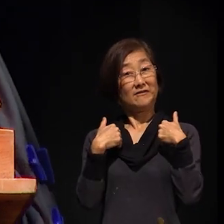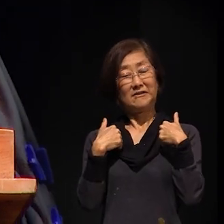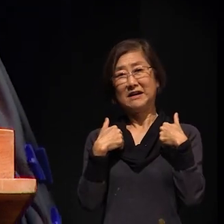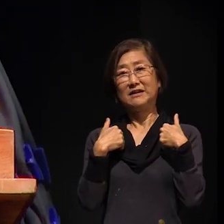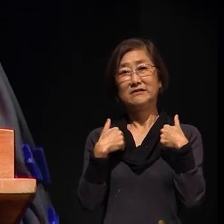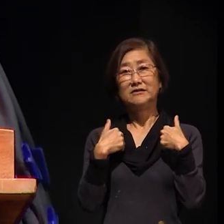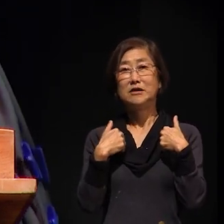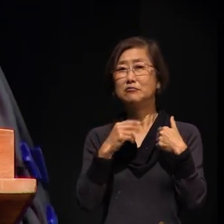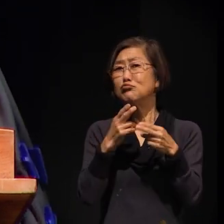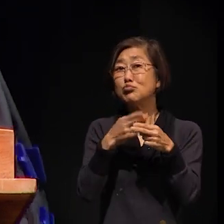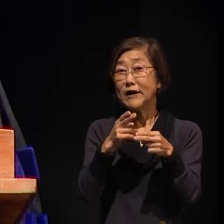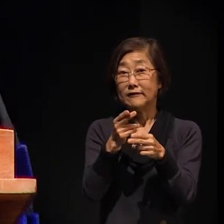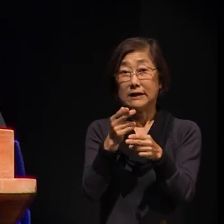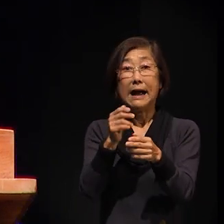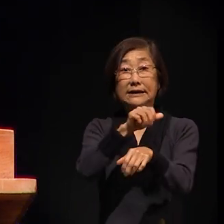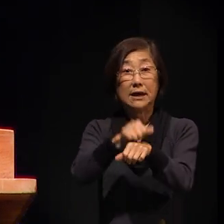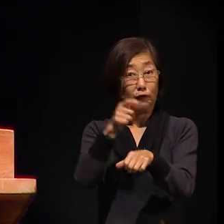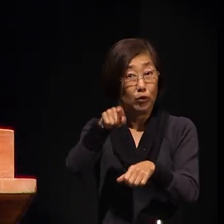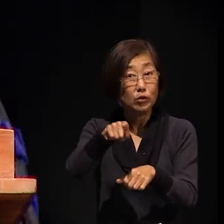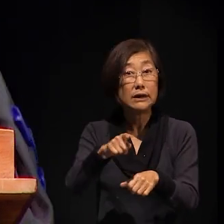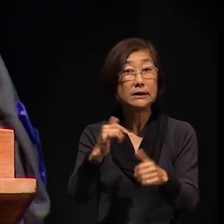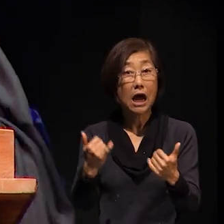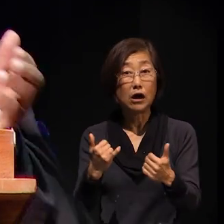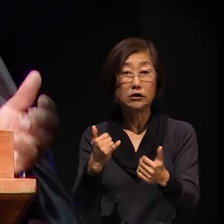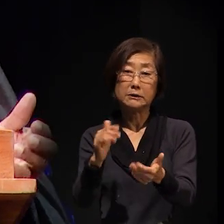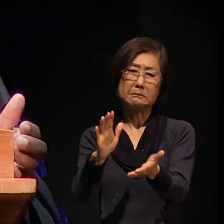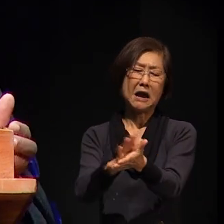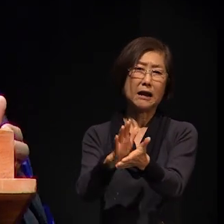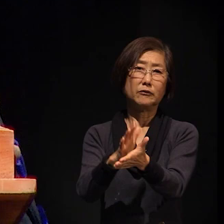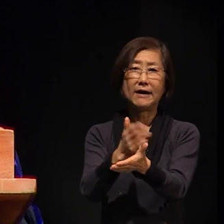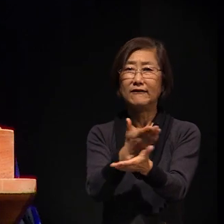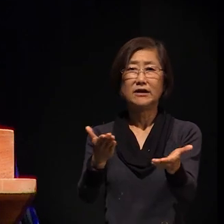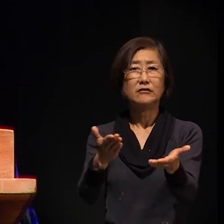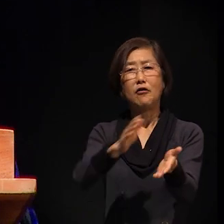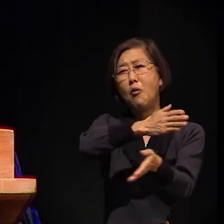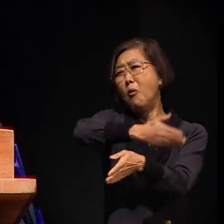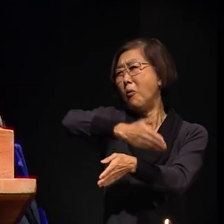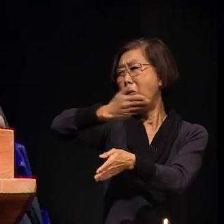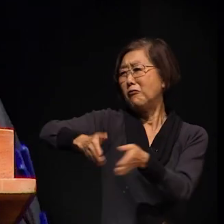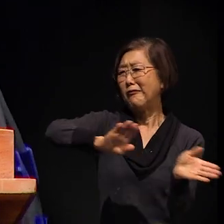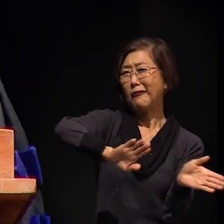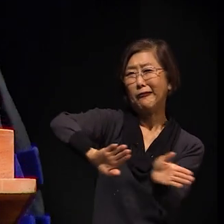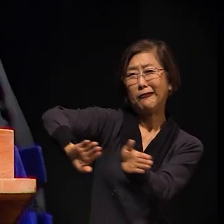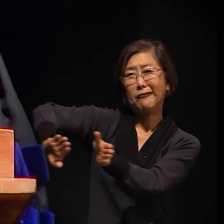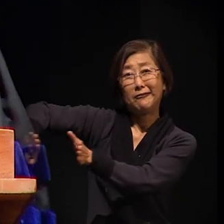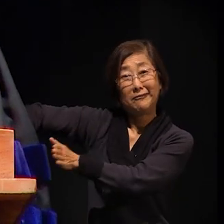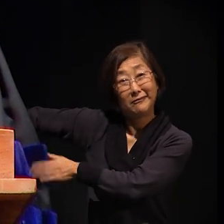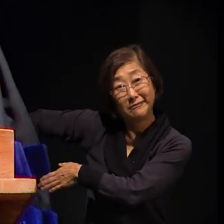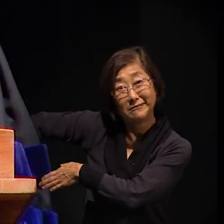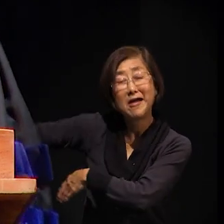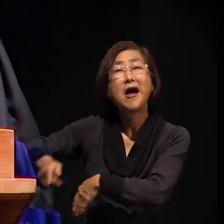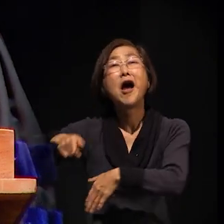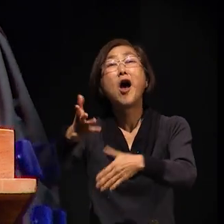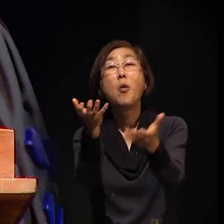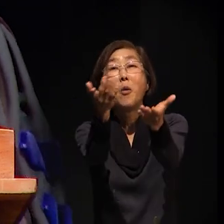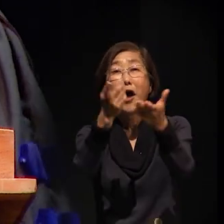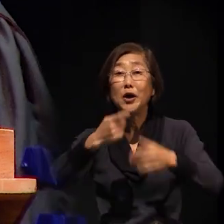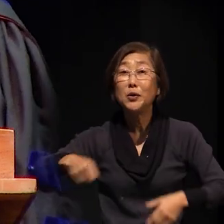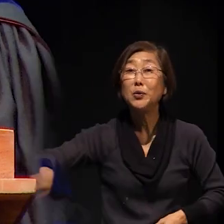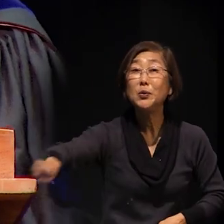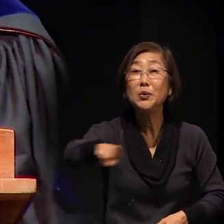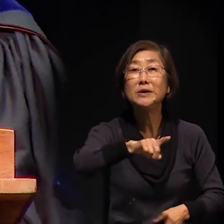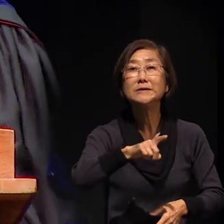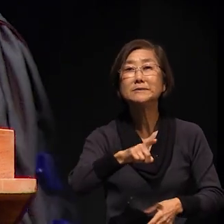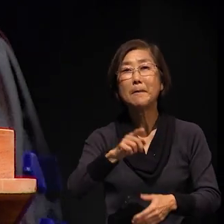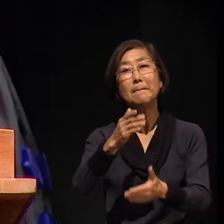I have a brief assignment for you. Now that your term papers and everything are over, I